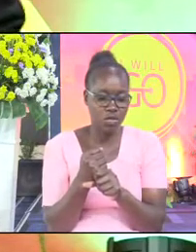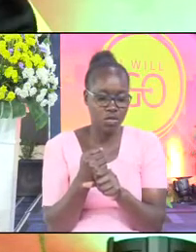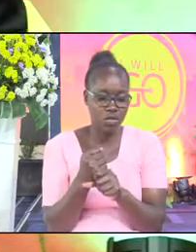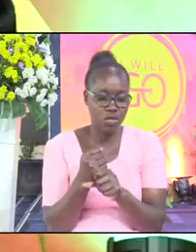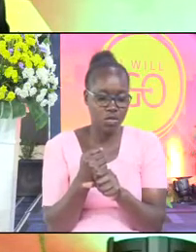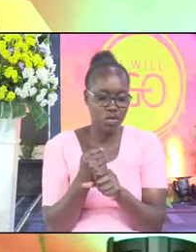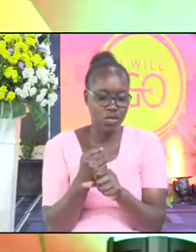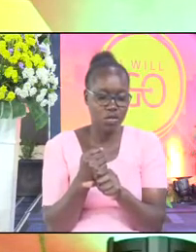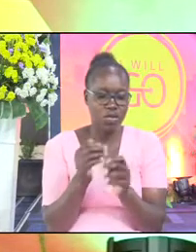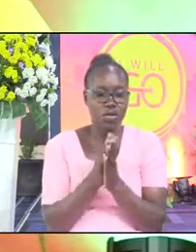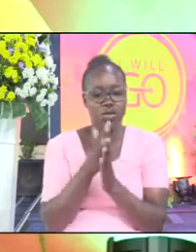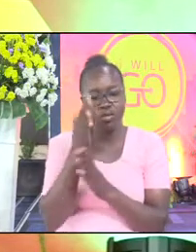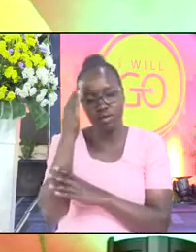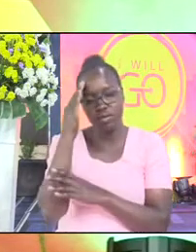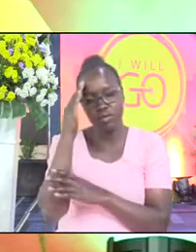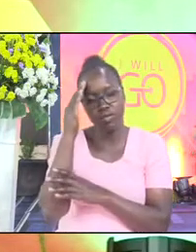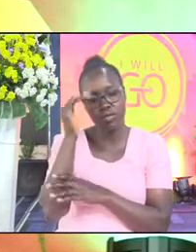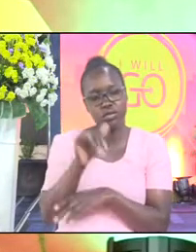I discovered